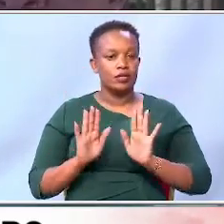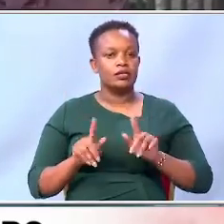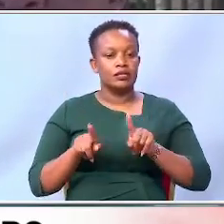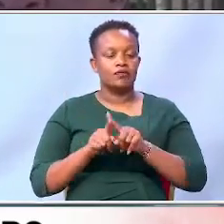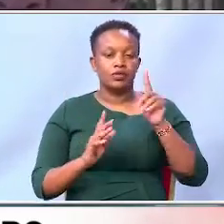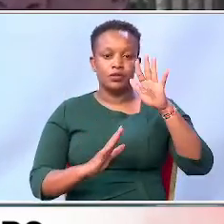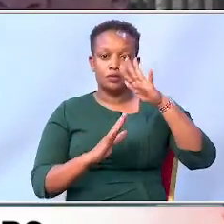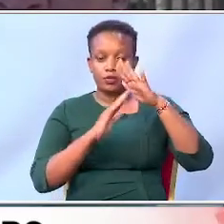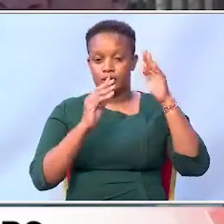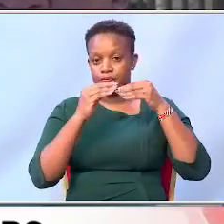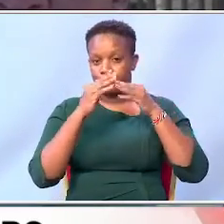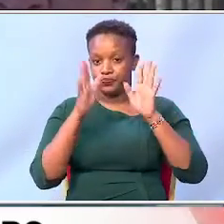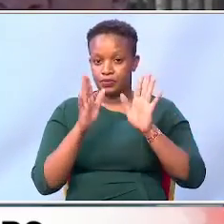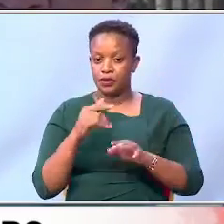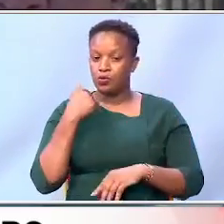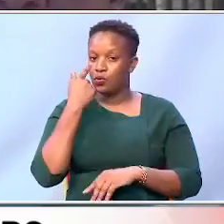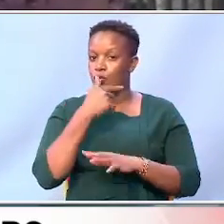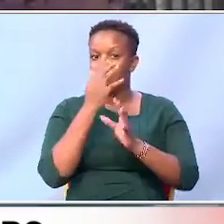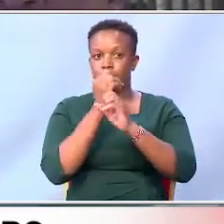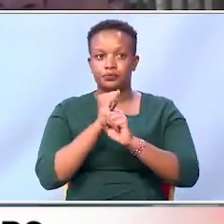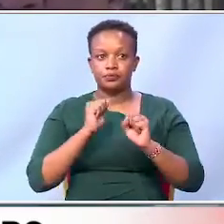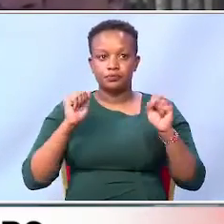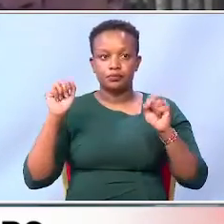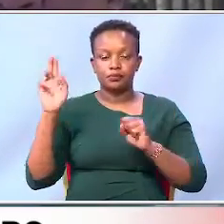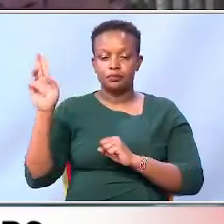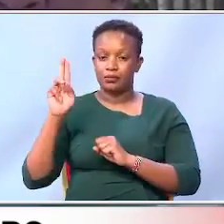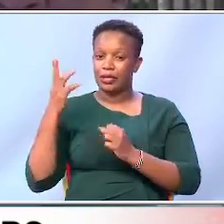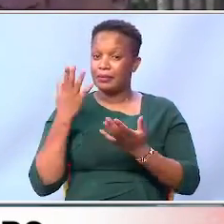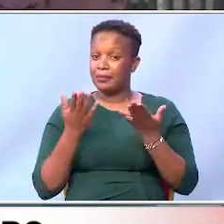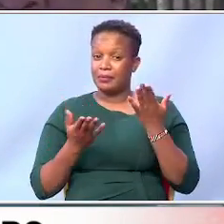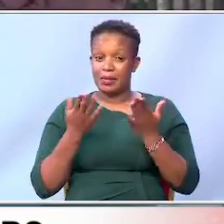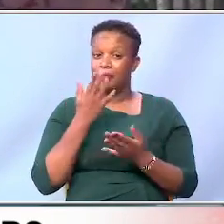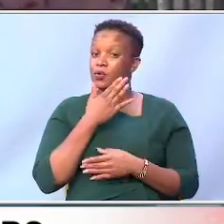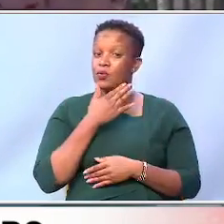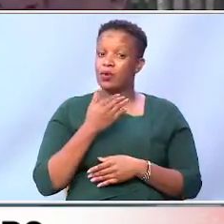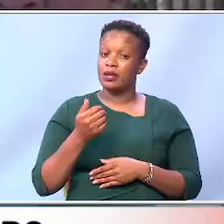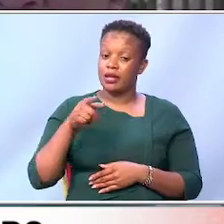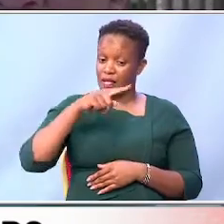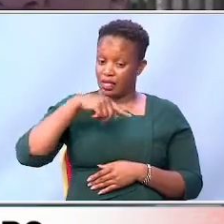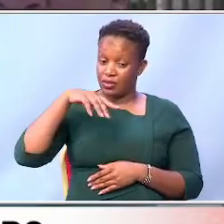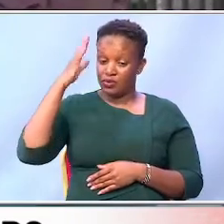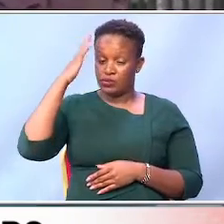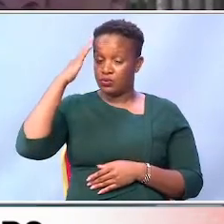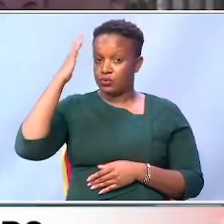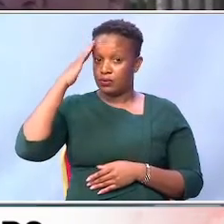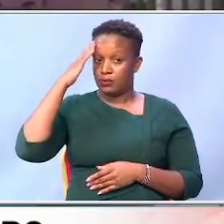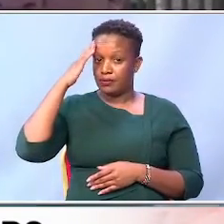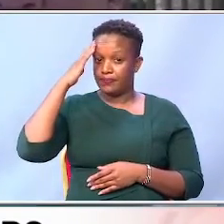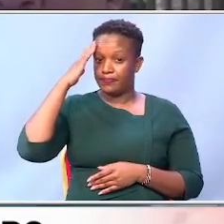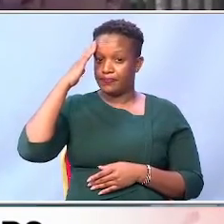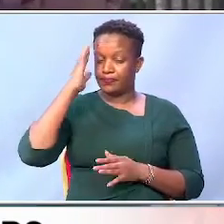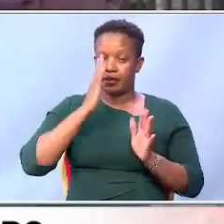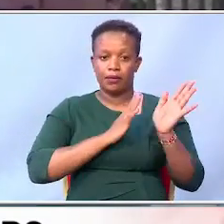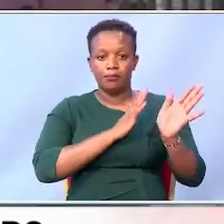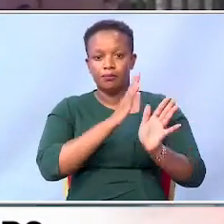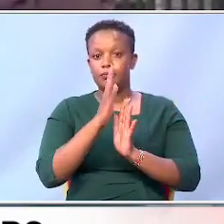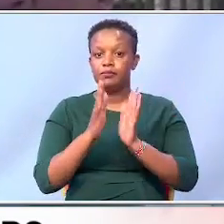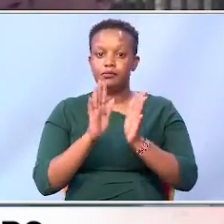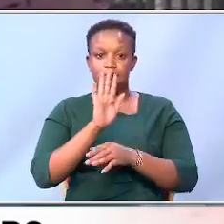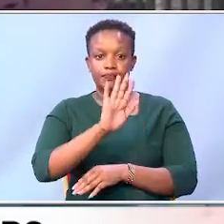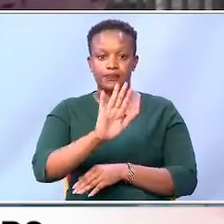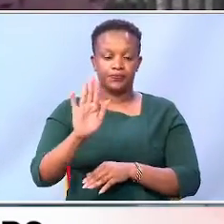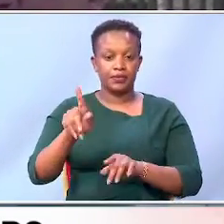leader is Uhuru Muigai Kenyatta. So I guess maybe he just wanted to let us know what he would want us to